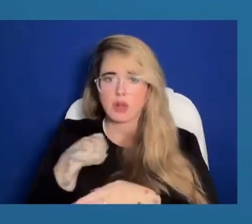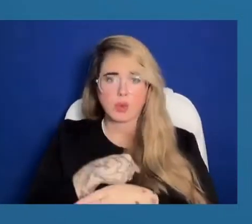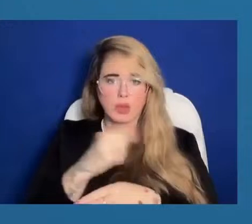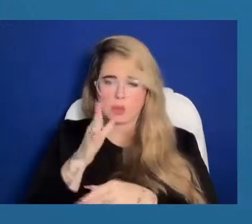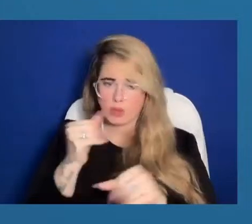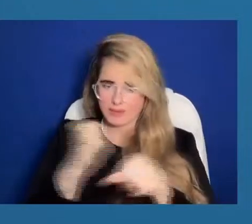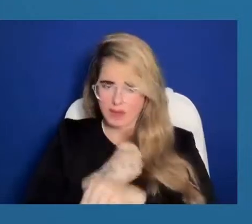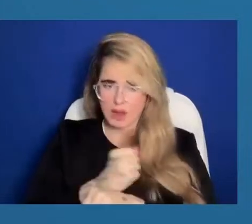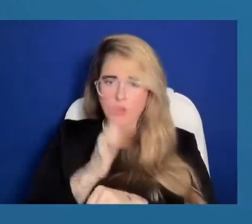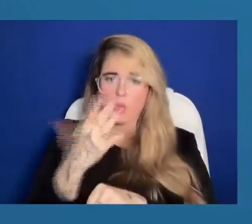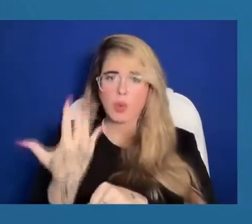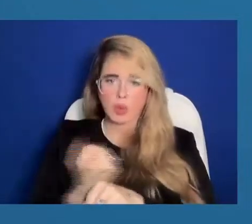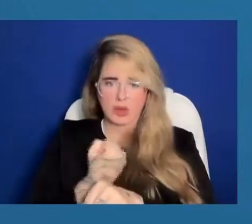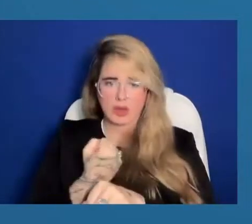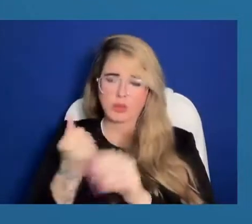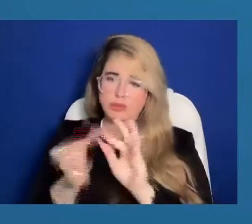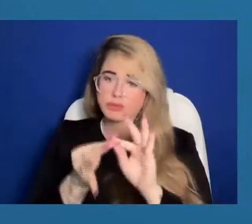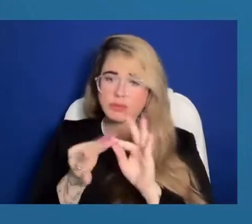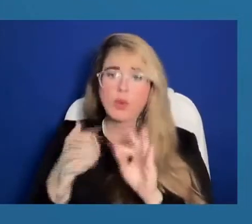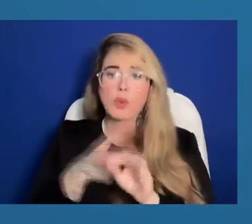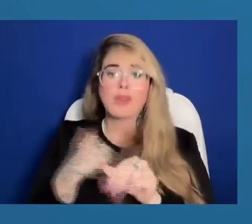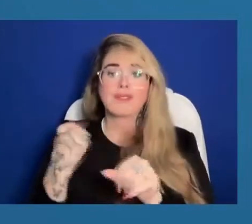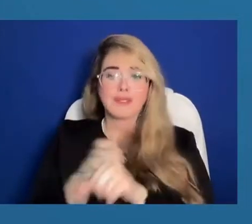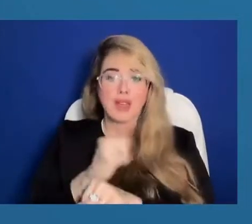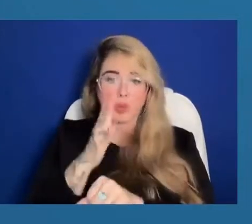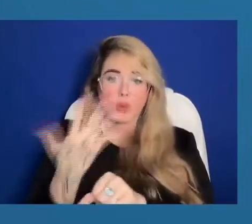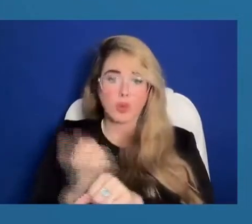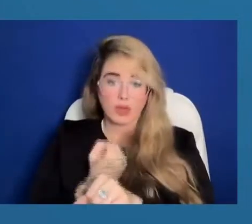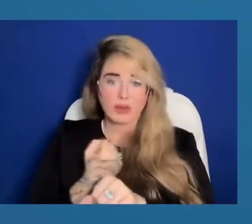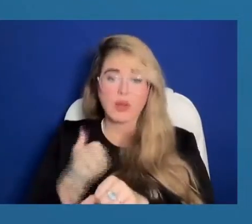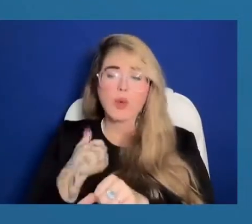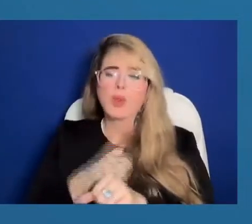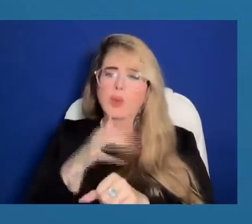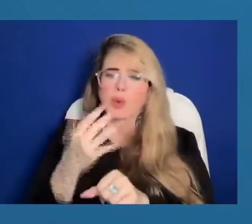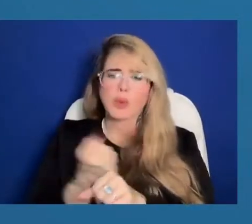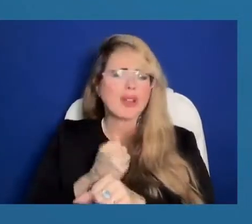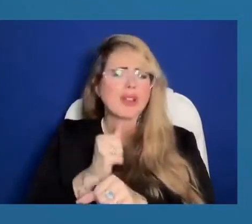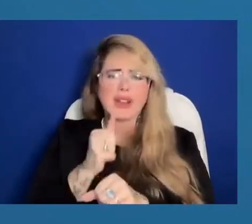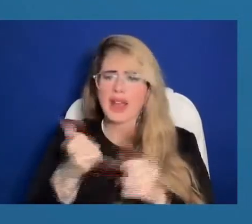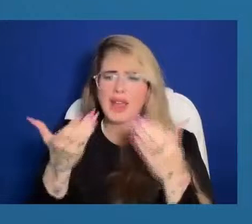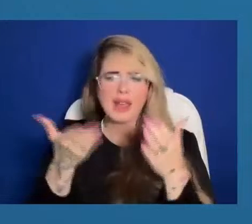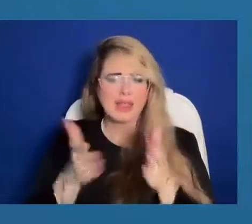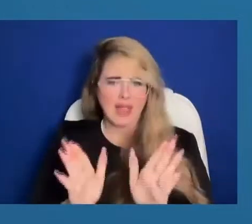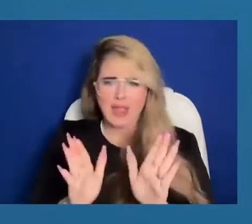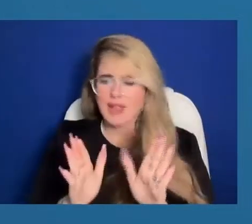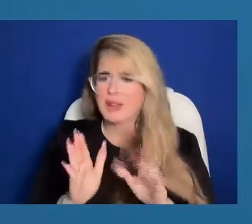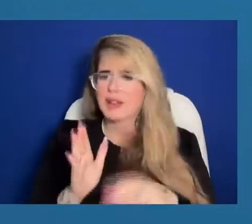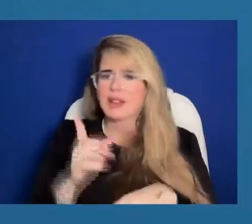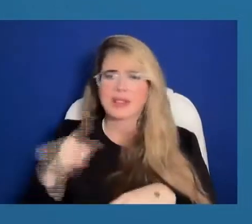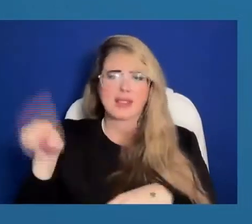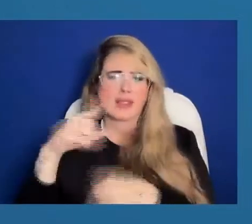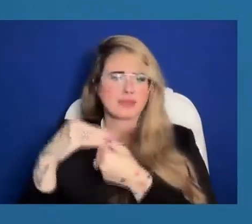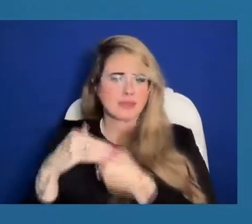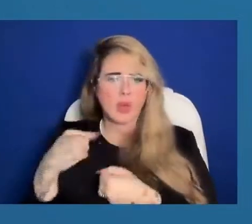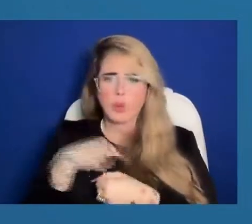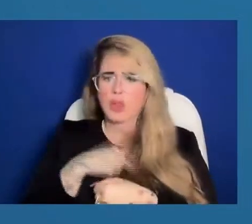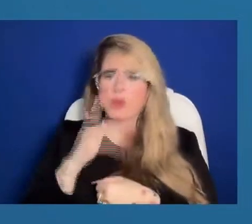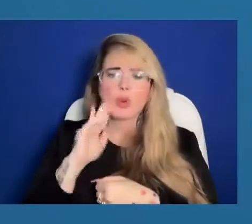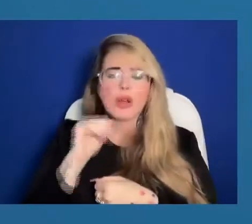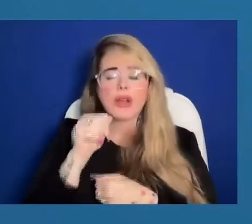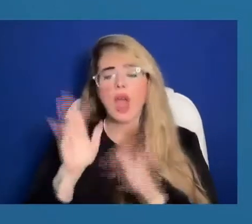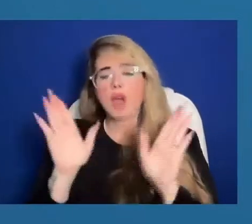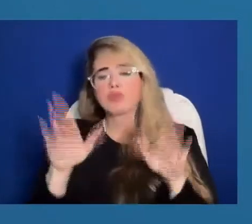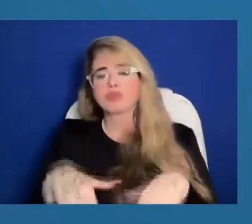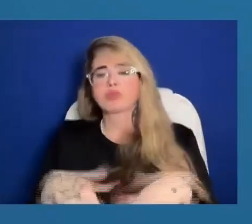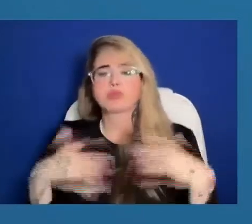win. When we fight, we win. And we will not let out. We're not going to sleep. We're going to be on their